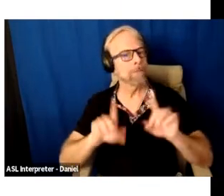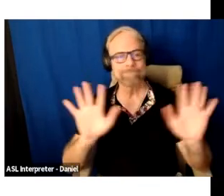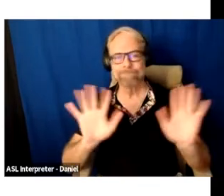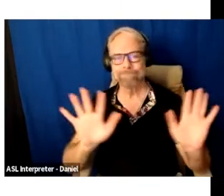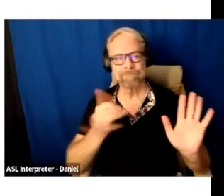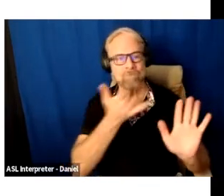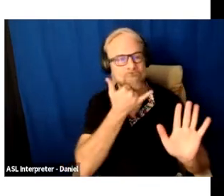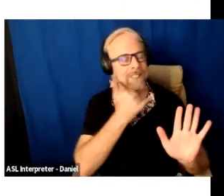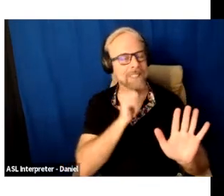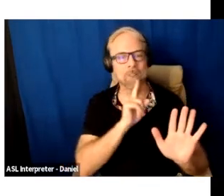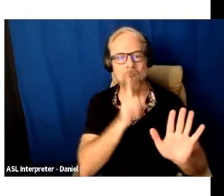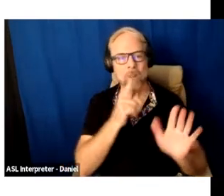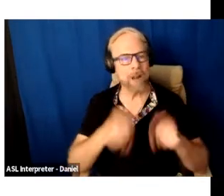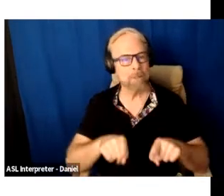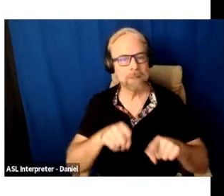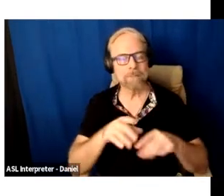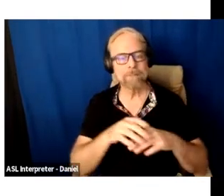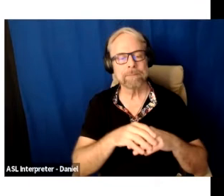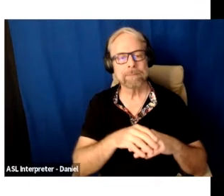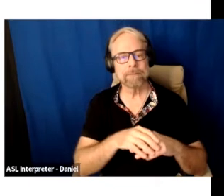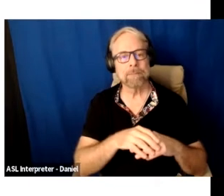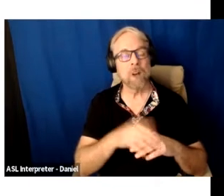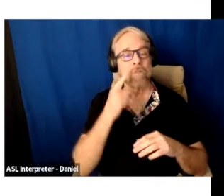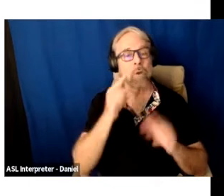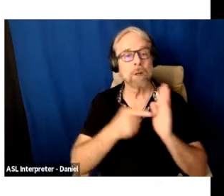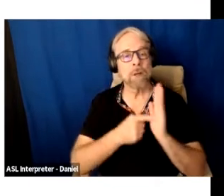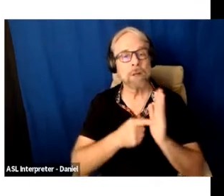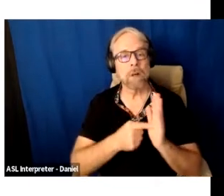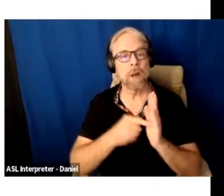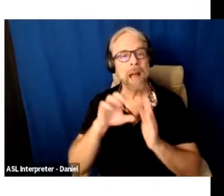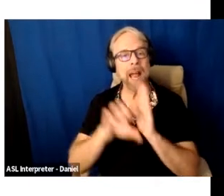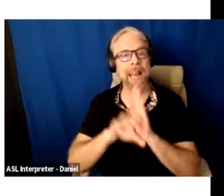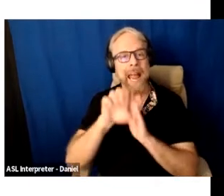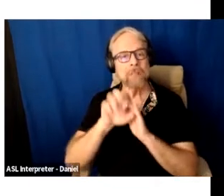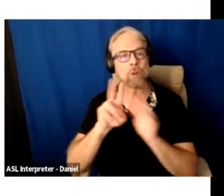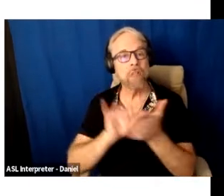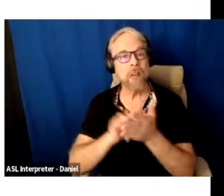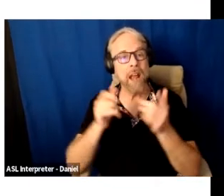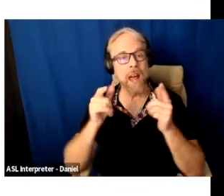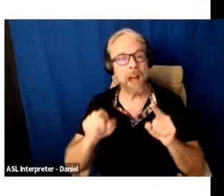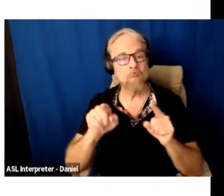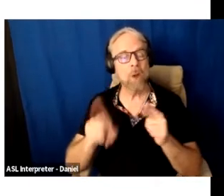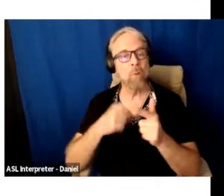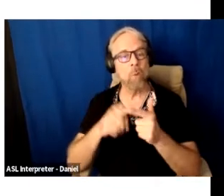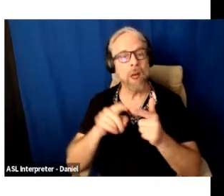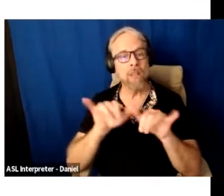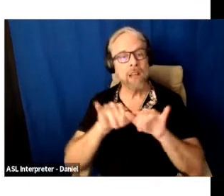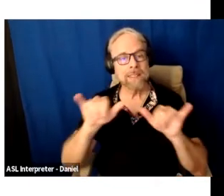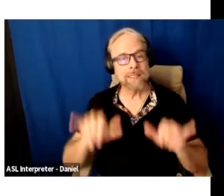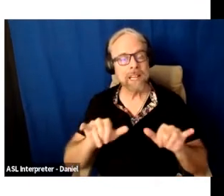that's not what actually happens. For example, cancer is what happens when that system of